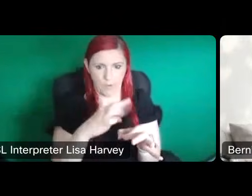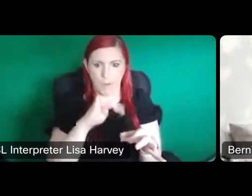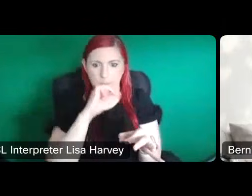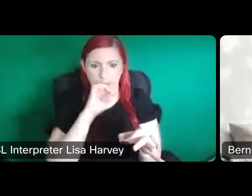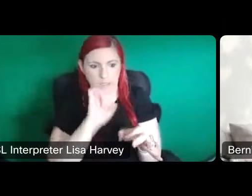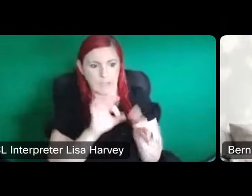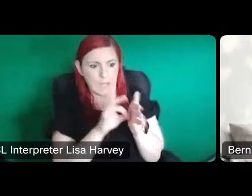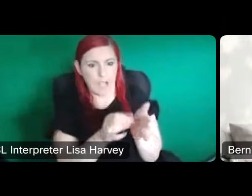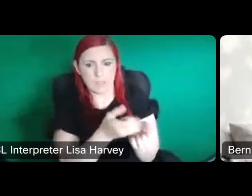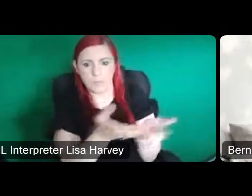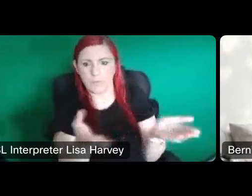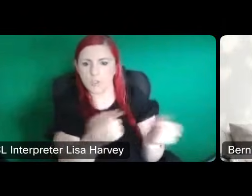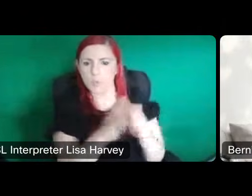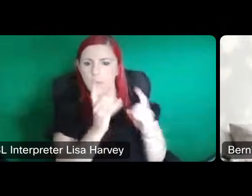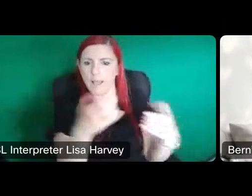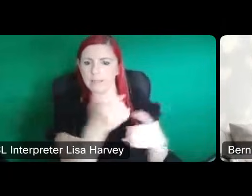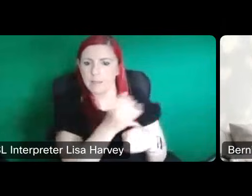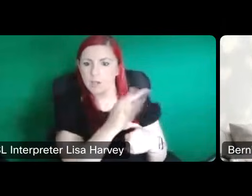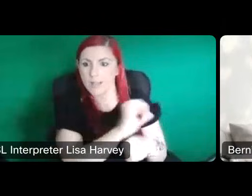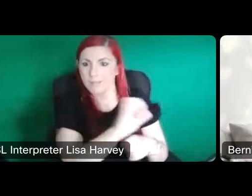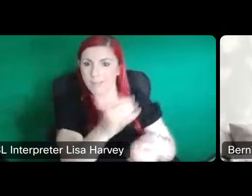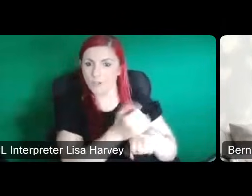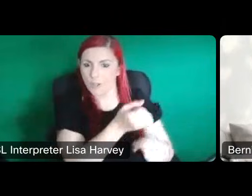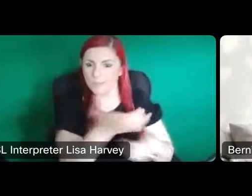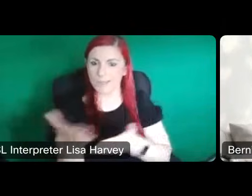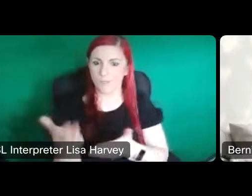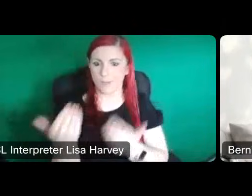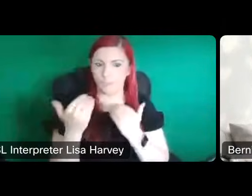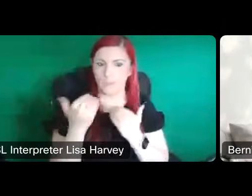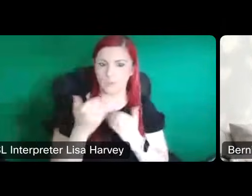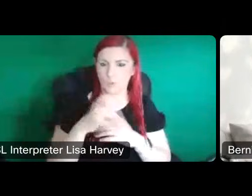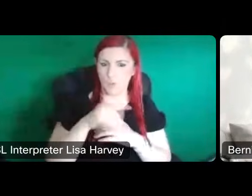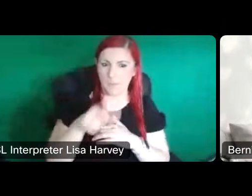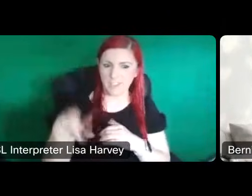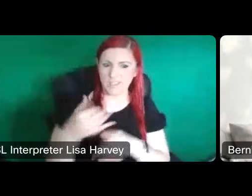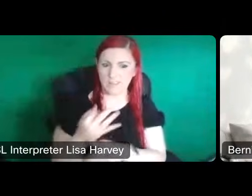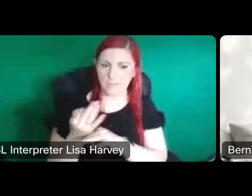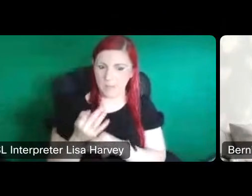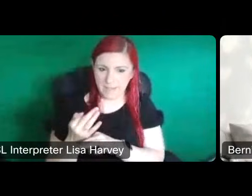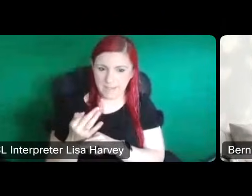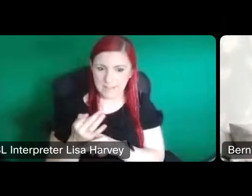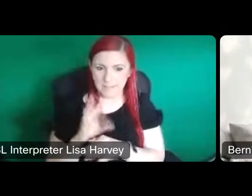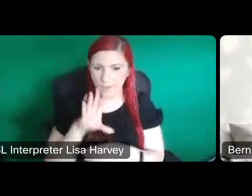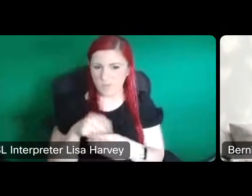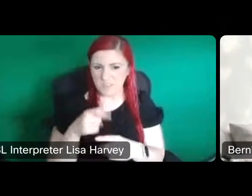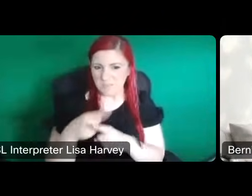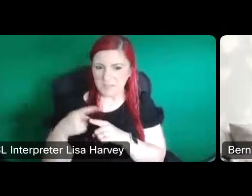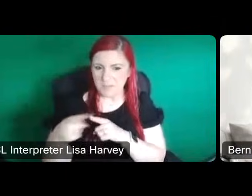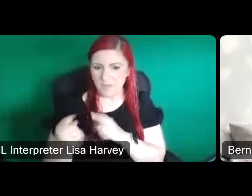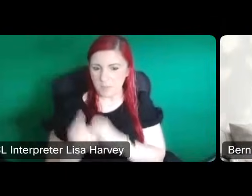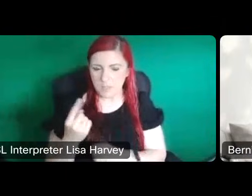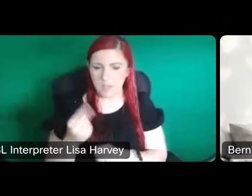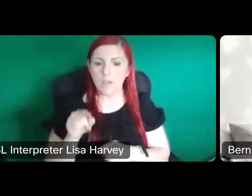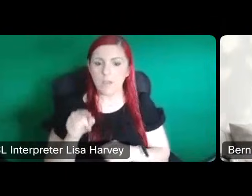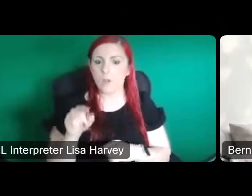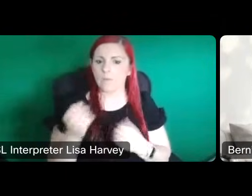delivering information to patients and families following adverse incidents. We've got lots of guidelines to steer us, laws to live by, but